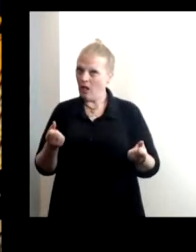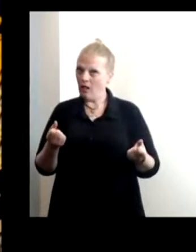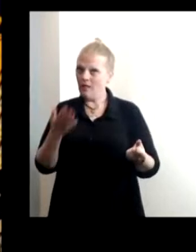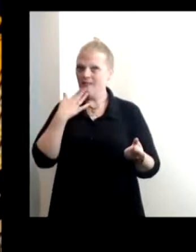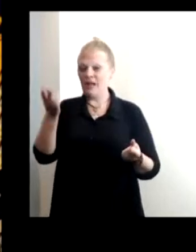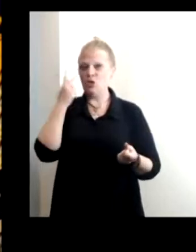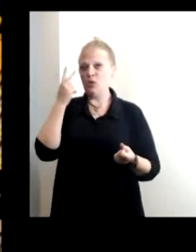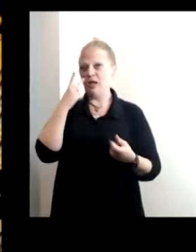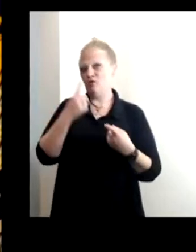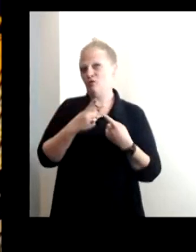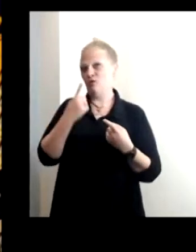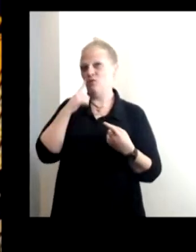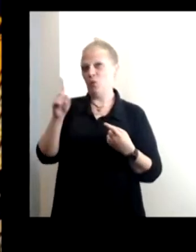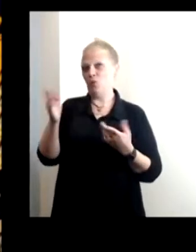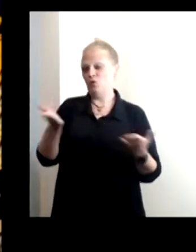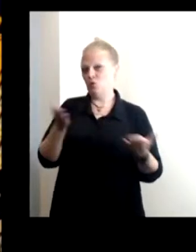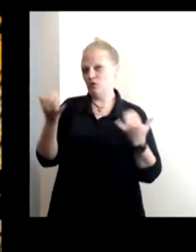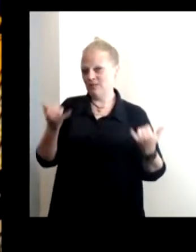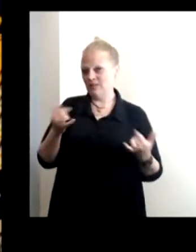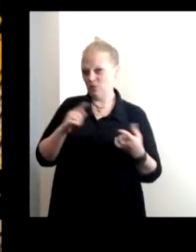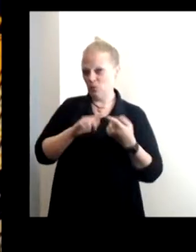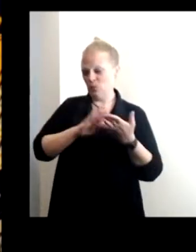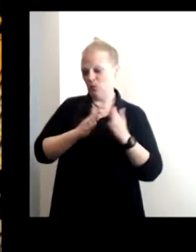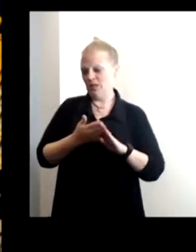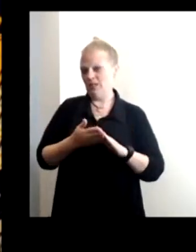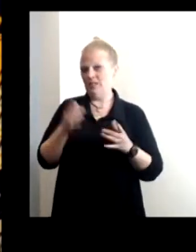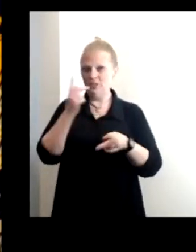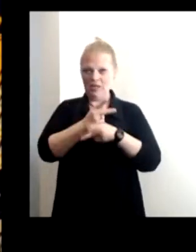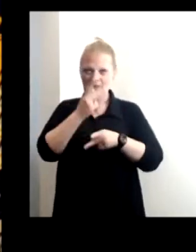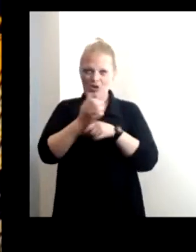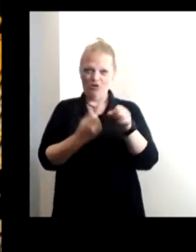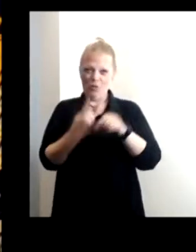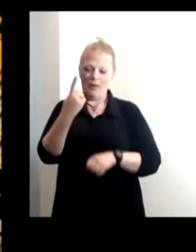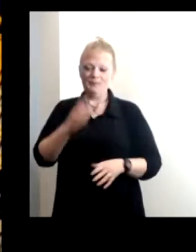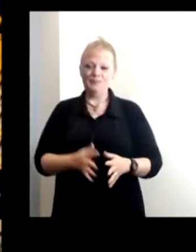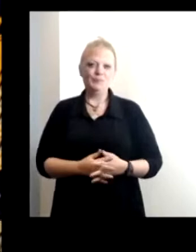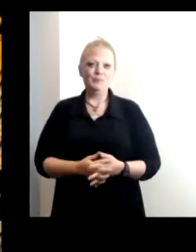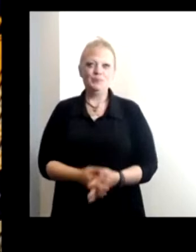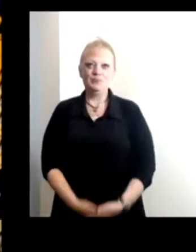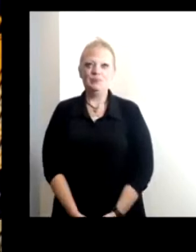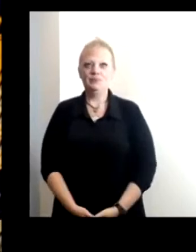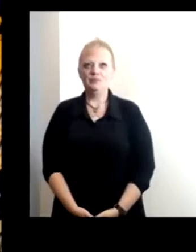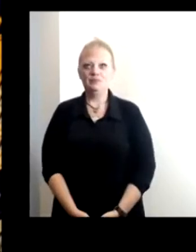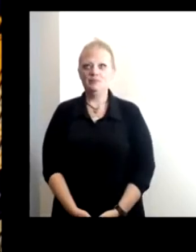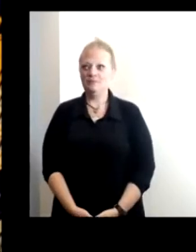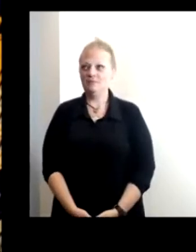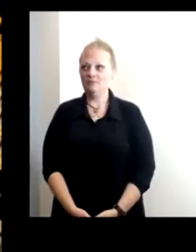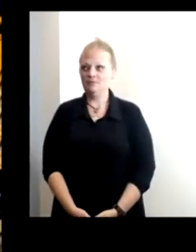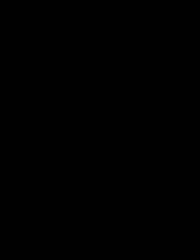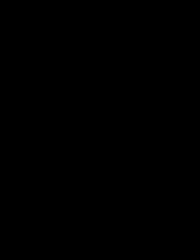Thank you, Kendra Schmidt, for your service to the community. Take care, everyone.